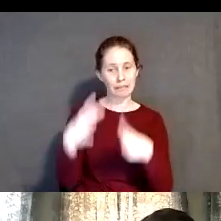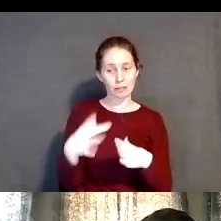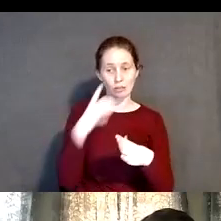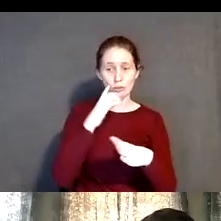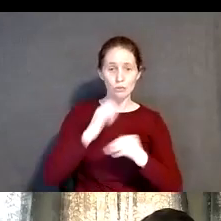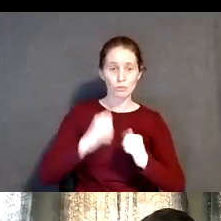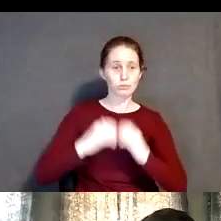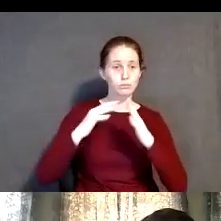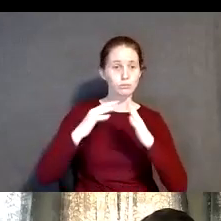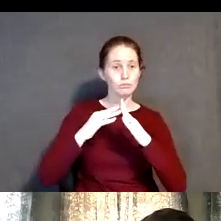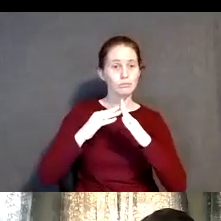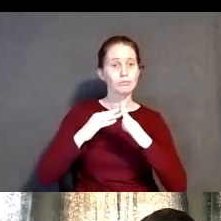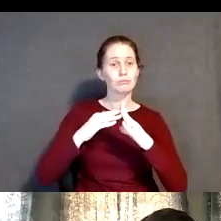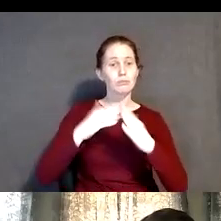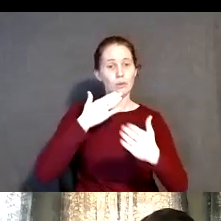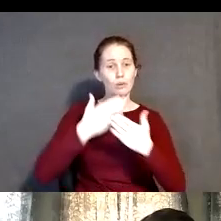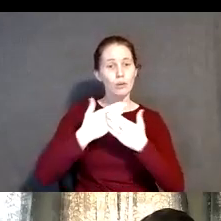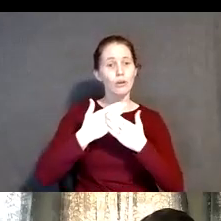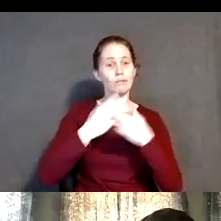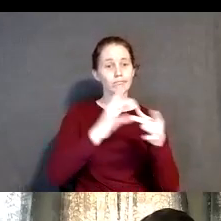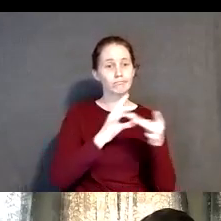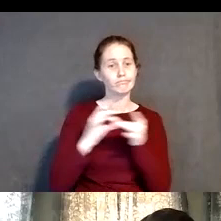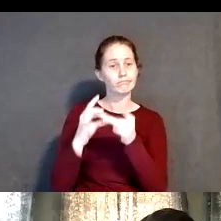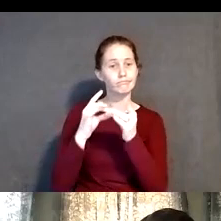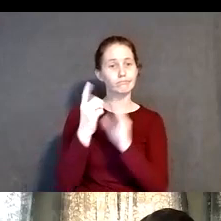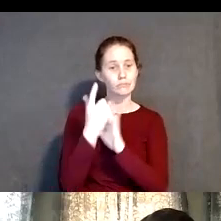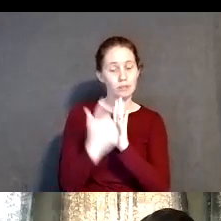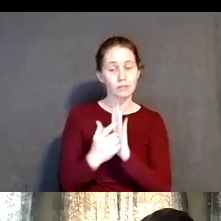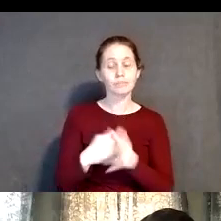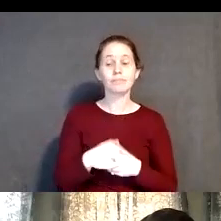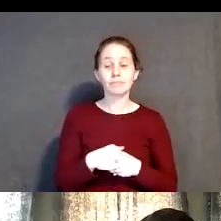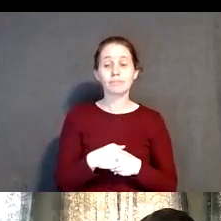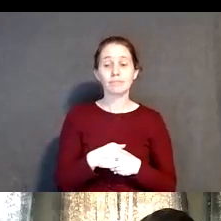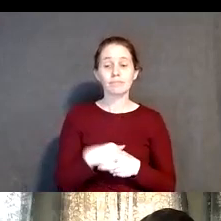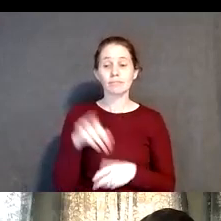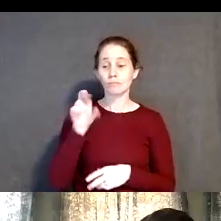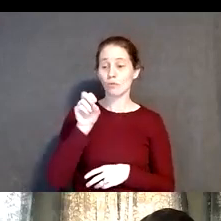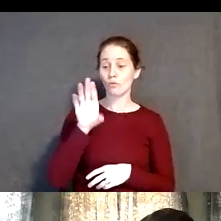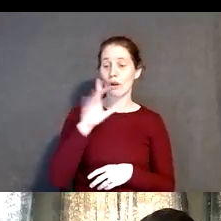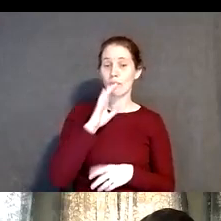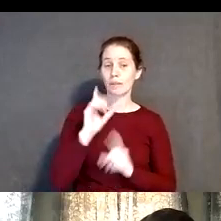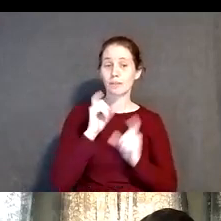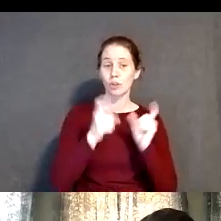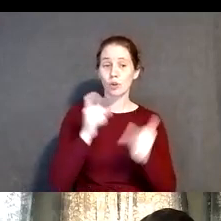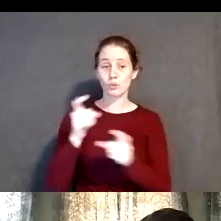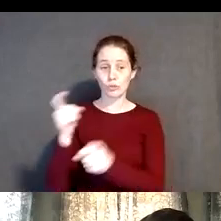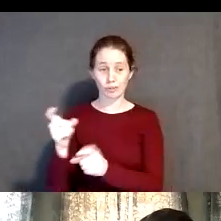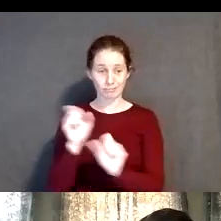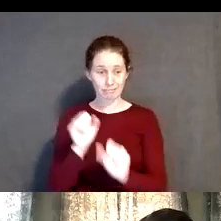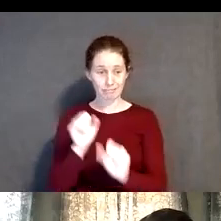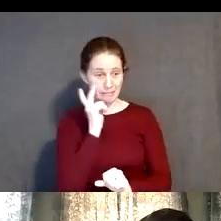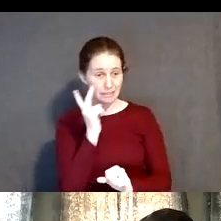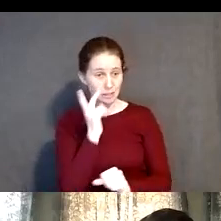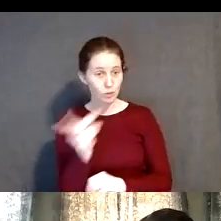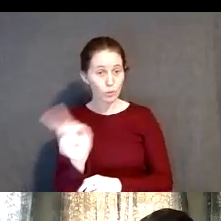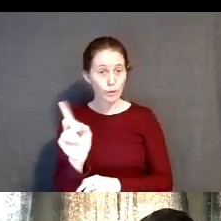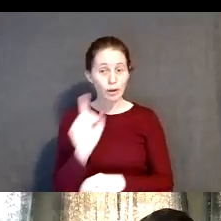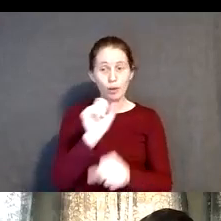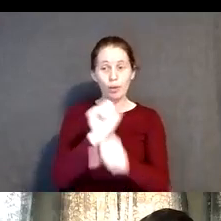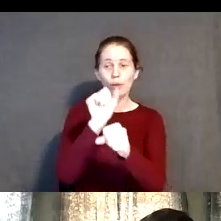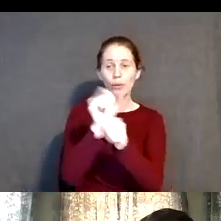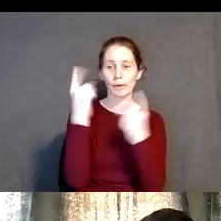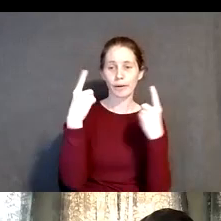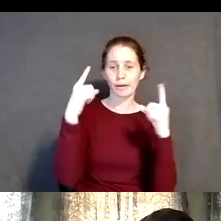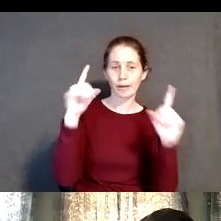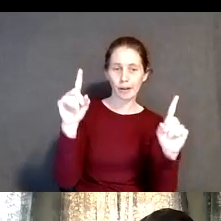to form productive coalitions. And whereas Rob's contributions can be seen in the work accomplished